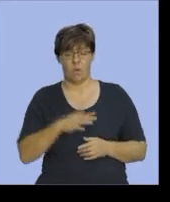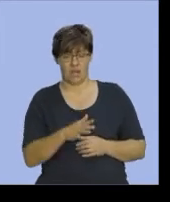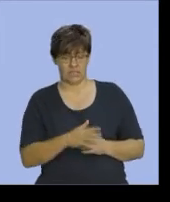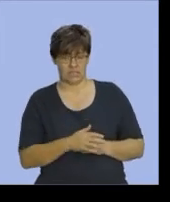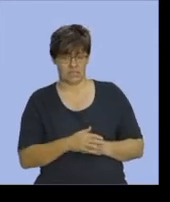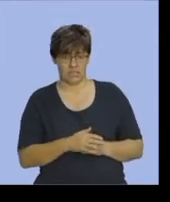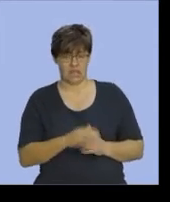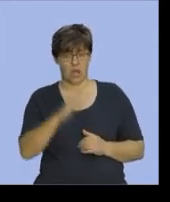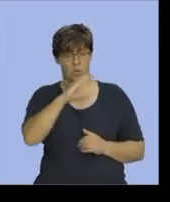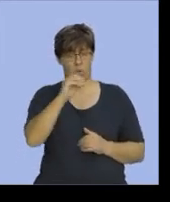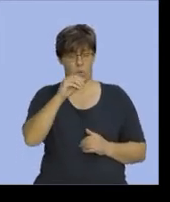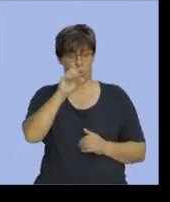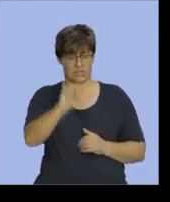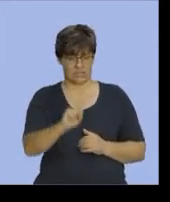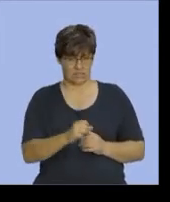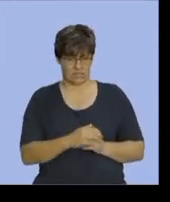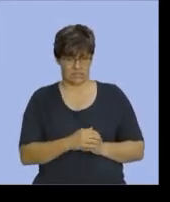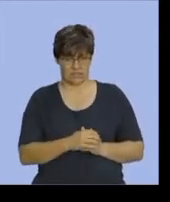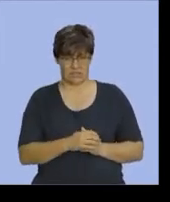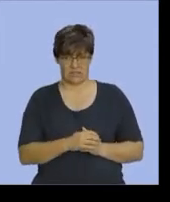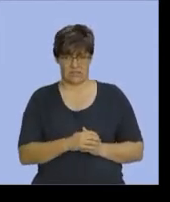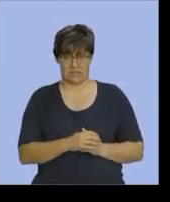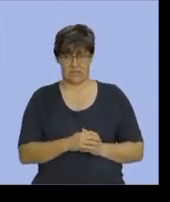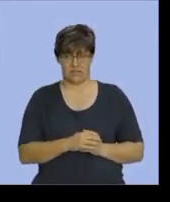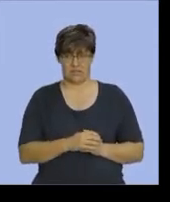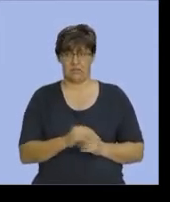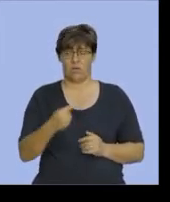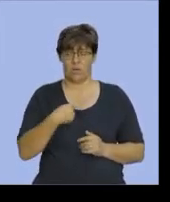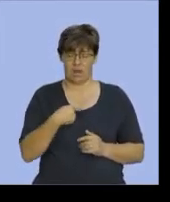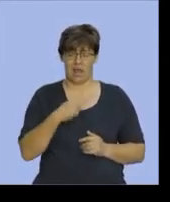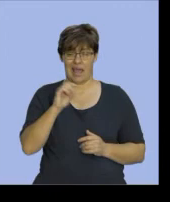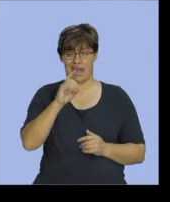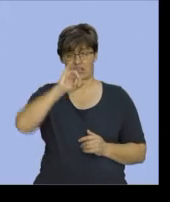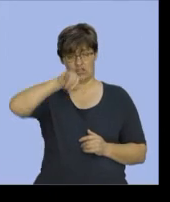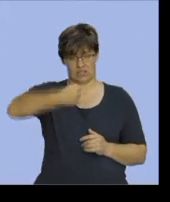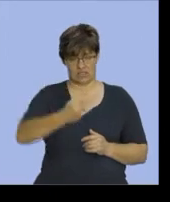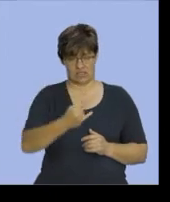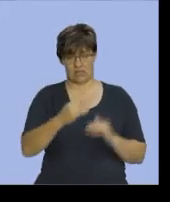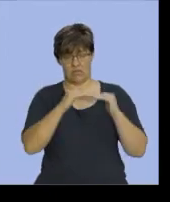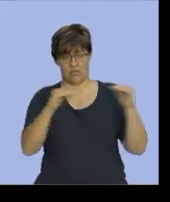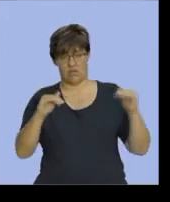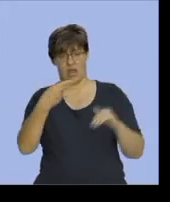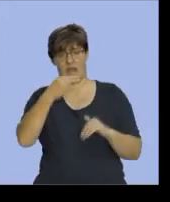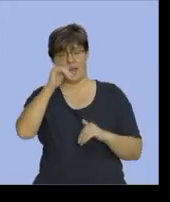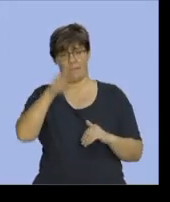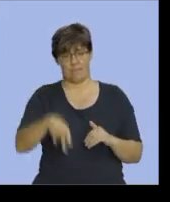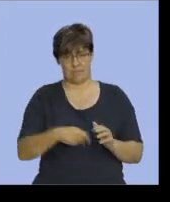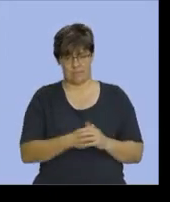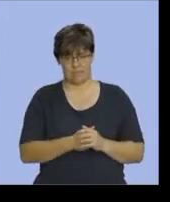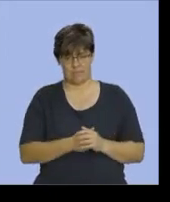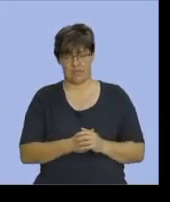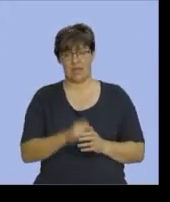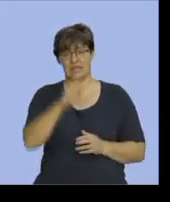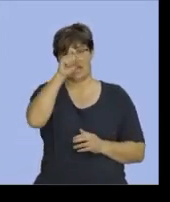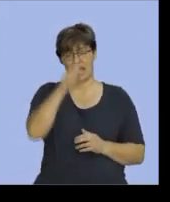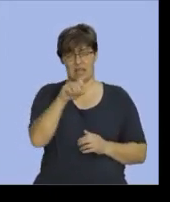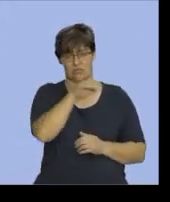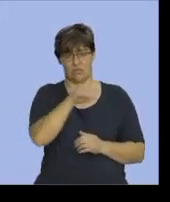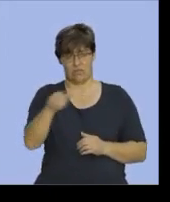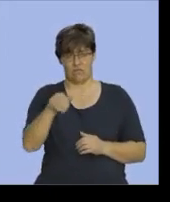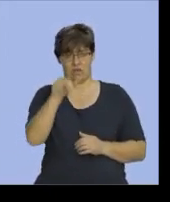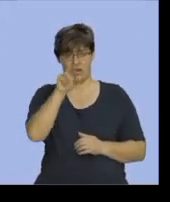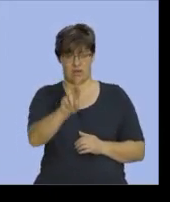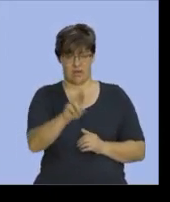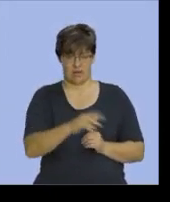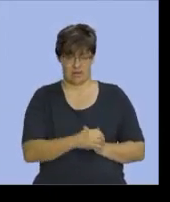And with this, if I want to find cos will then be adjacent over hypotenuse, which